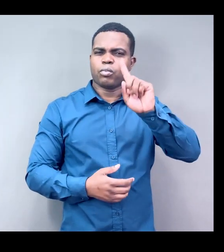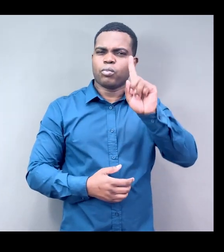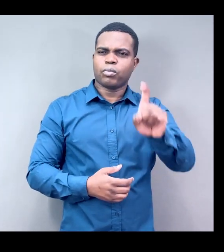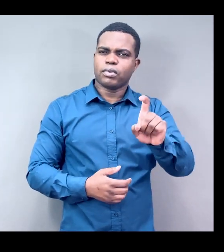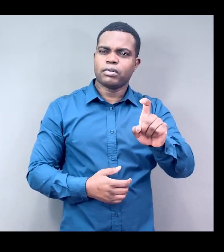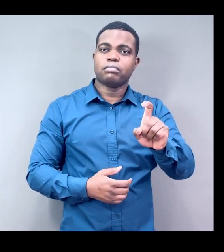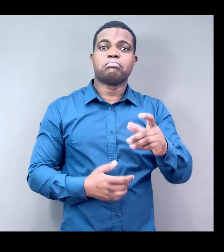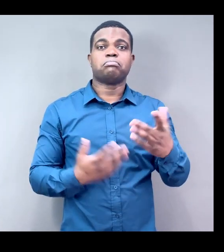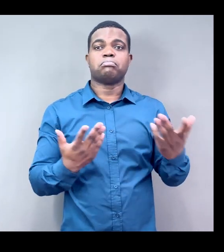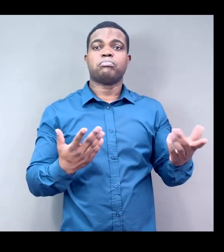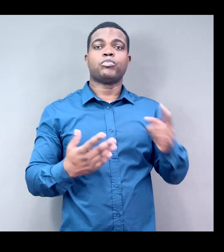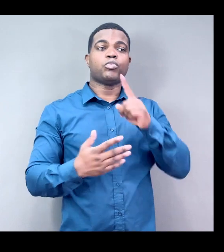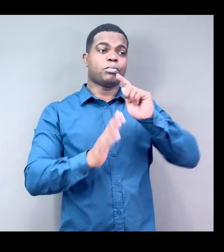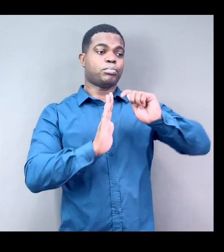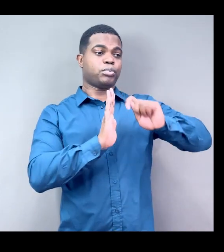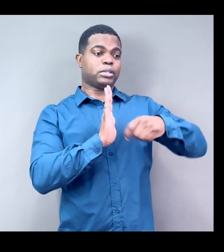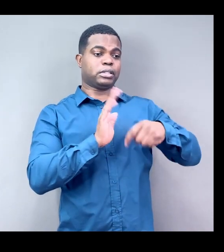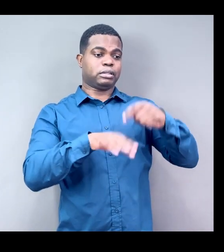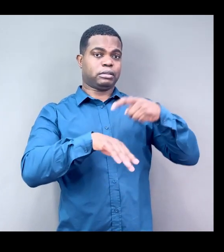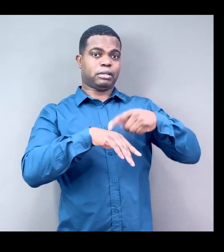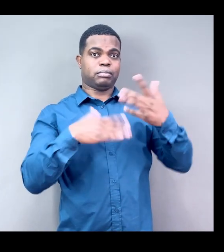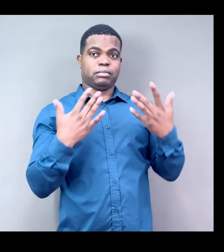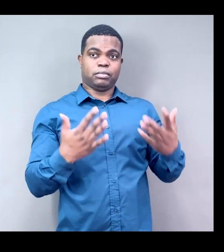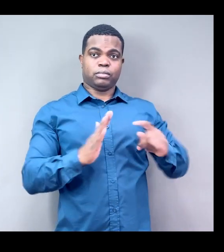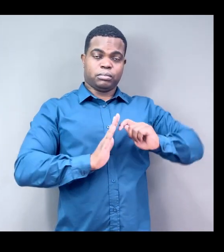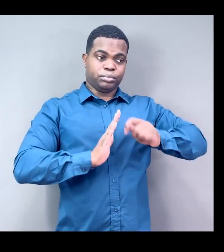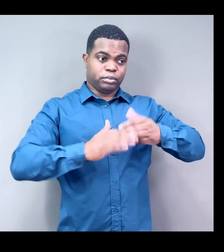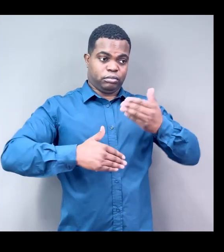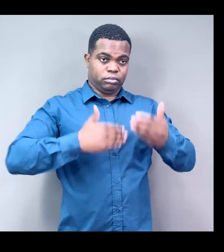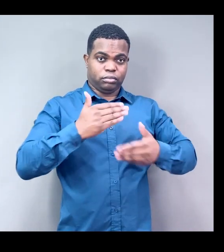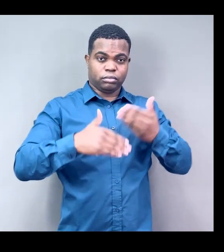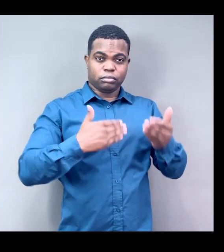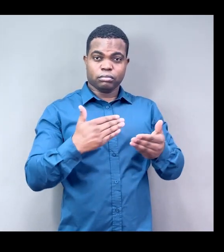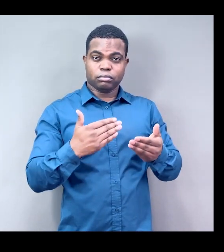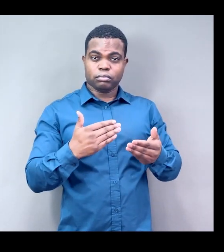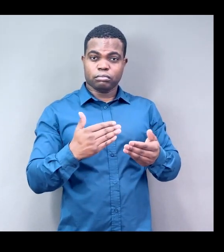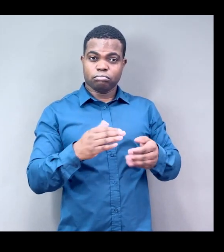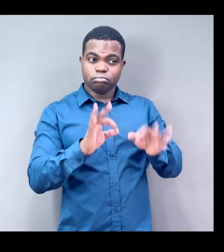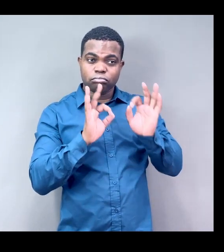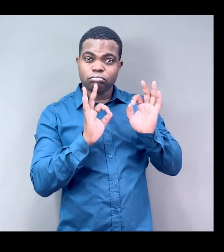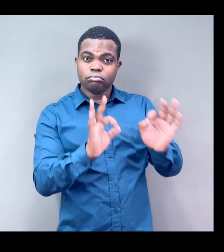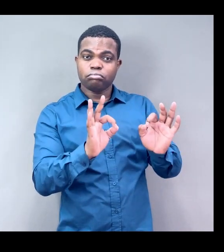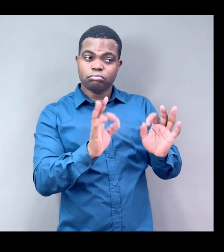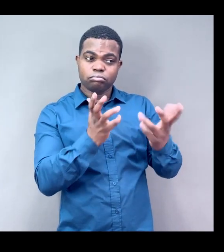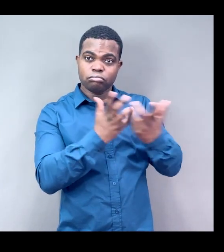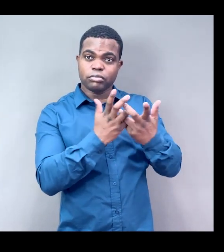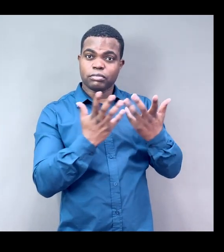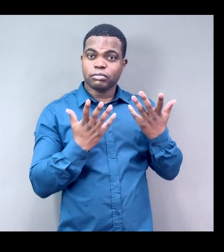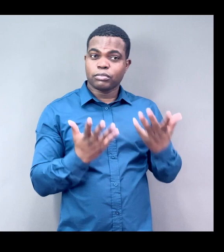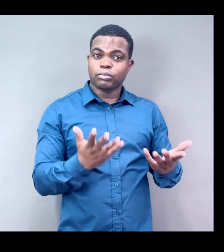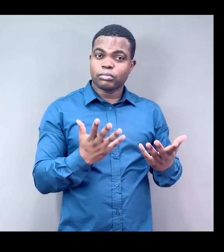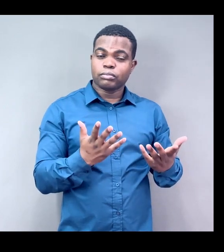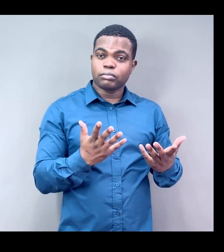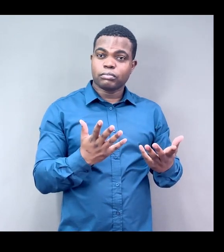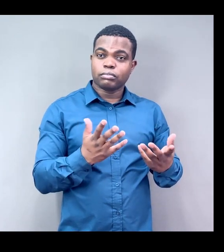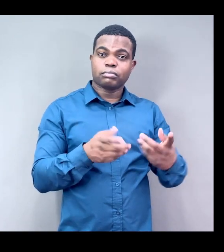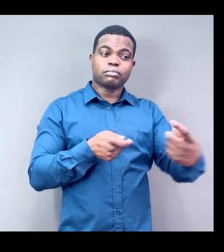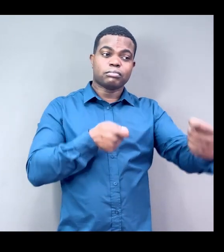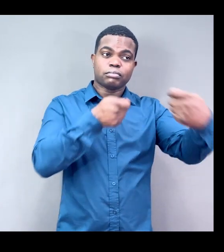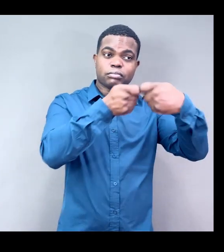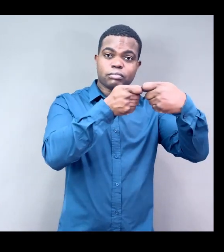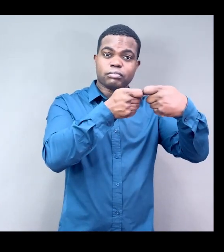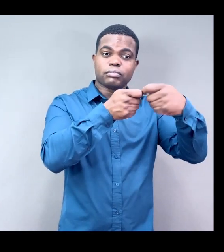Relevant. Why are you carrying out this initiative at this particular